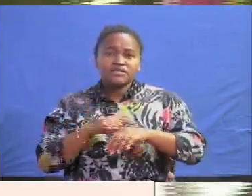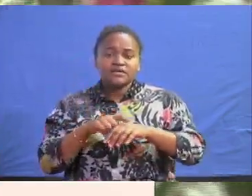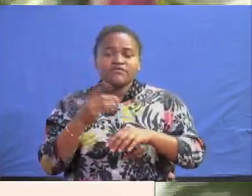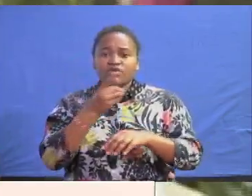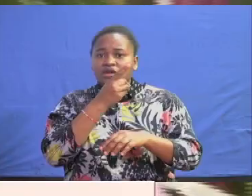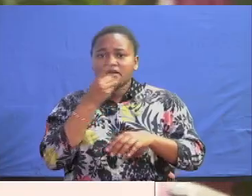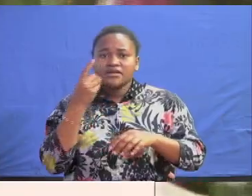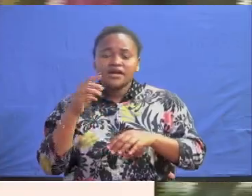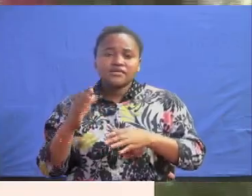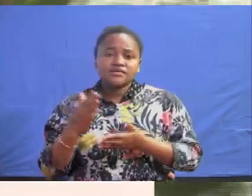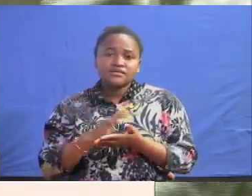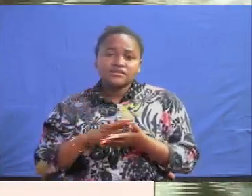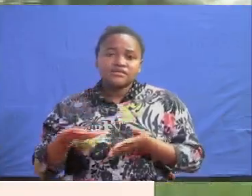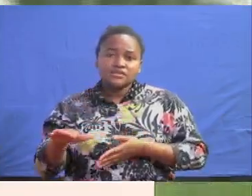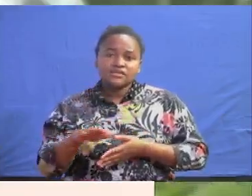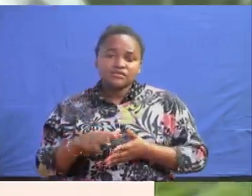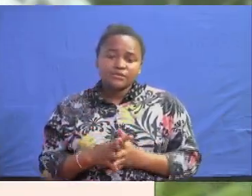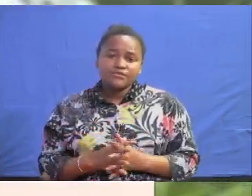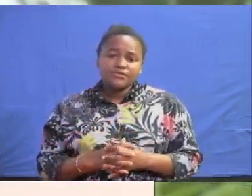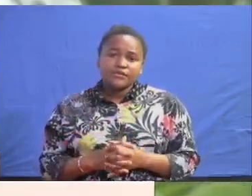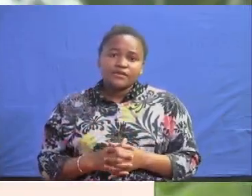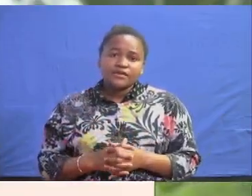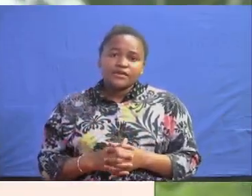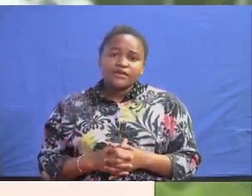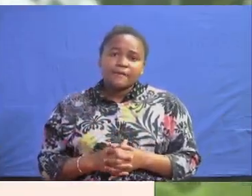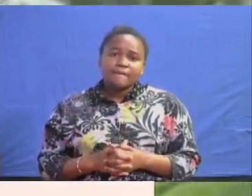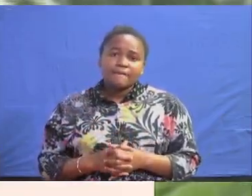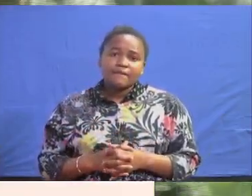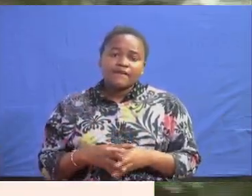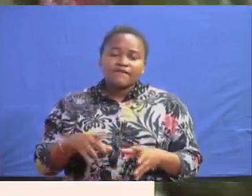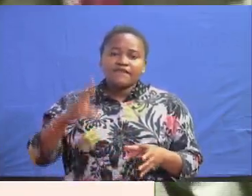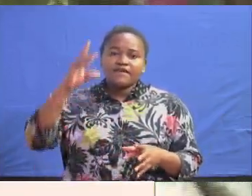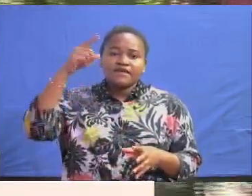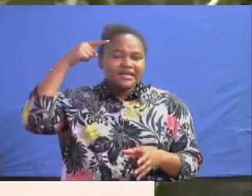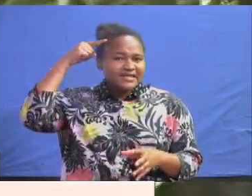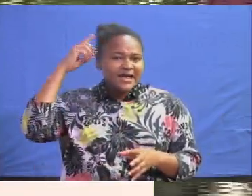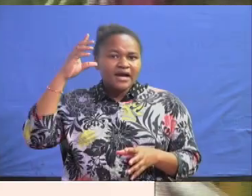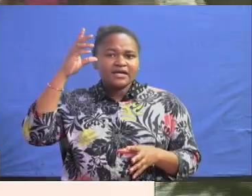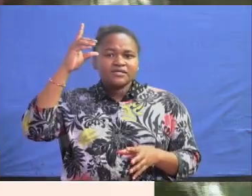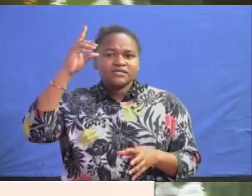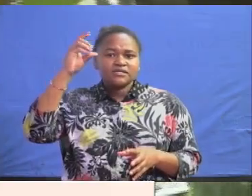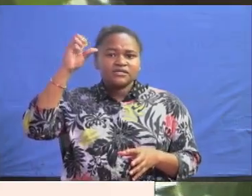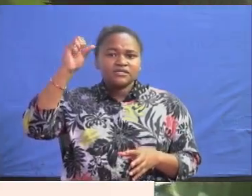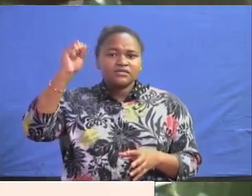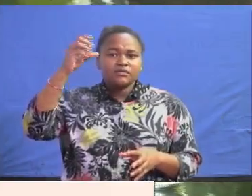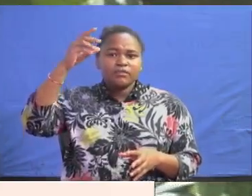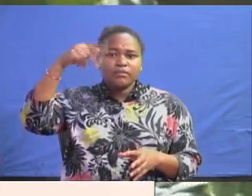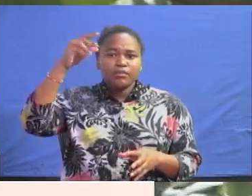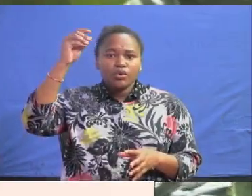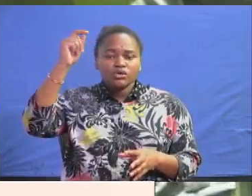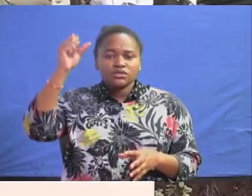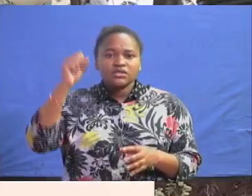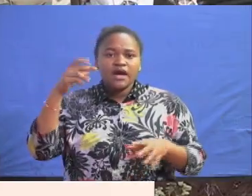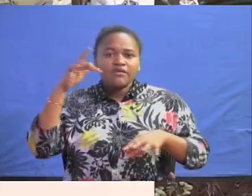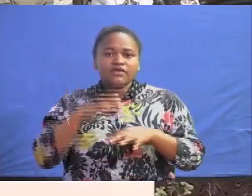another disease that attacks our crops, that dark spots. The dark spots usually appear also. They usually affect our plants during the